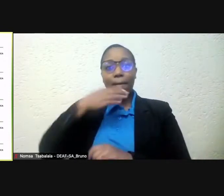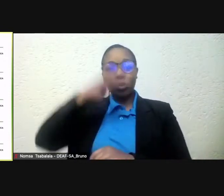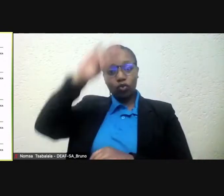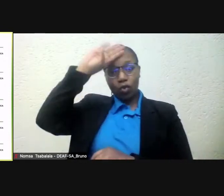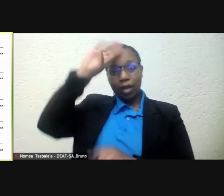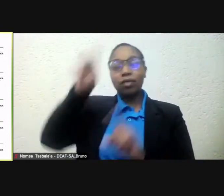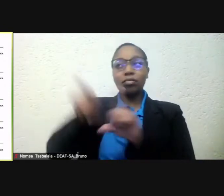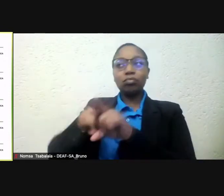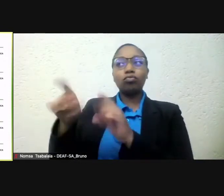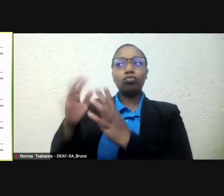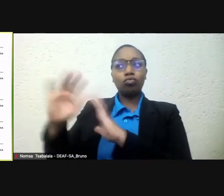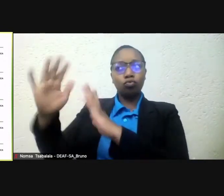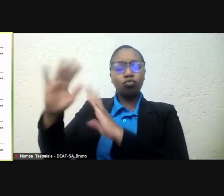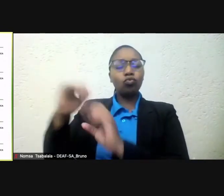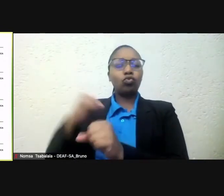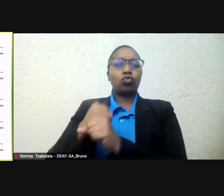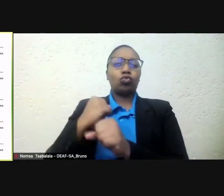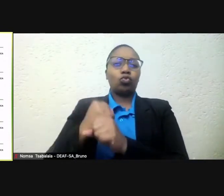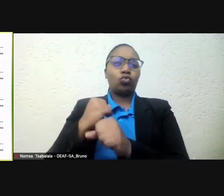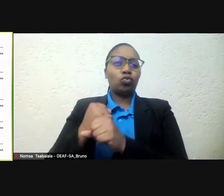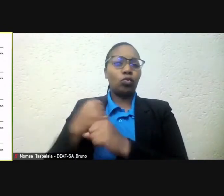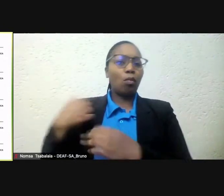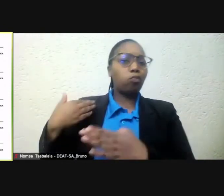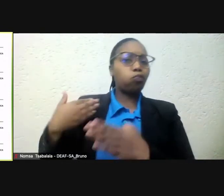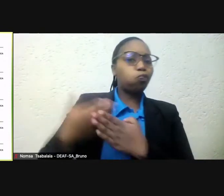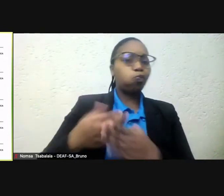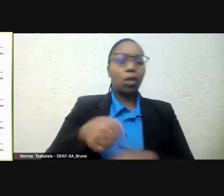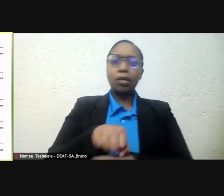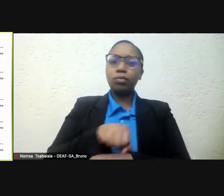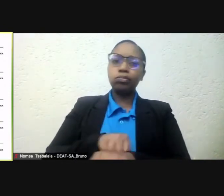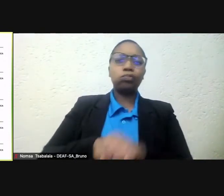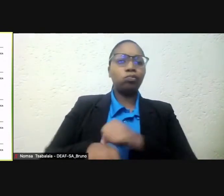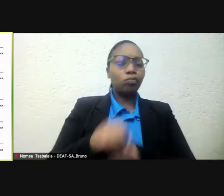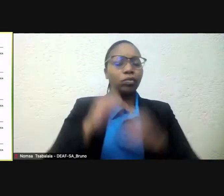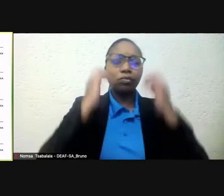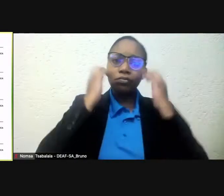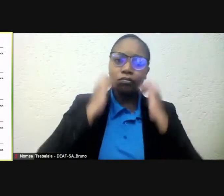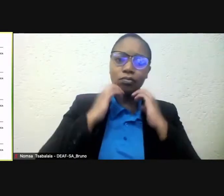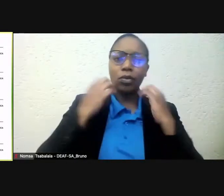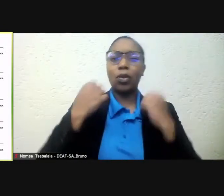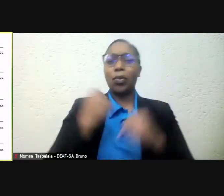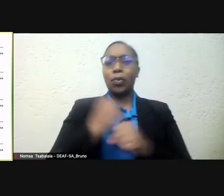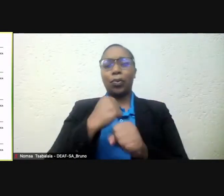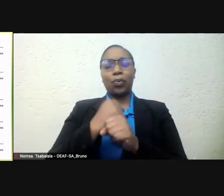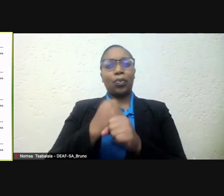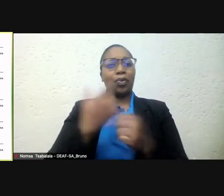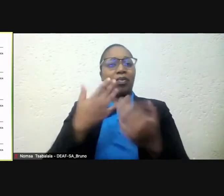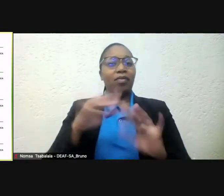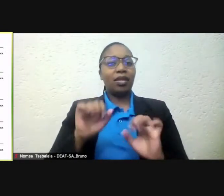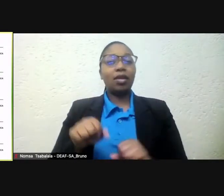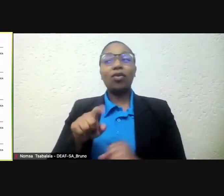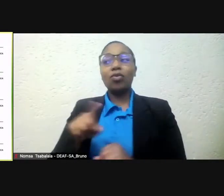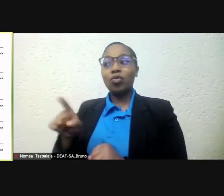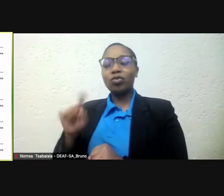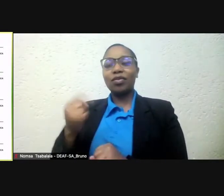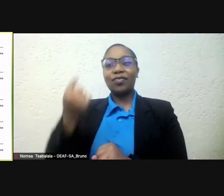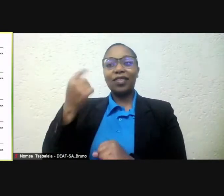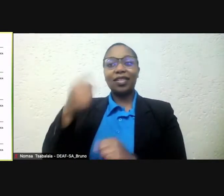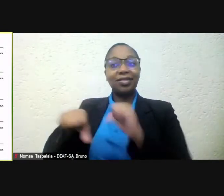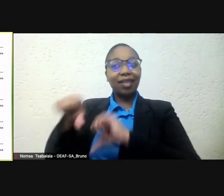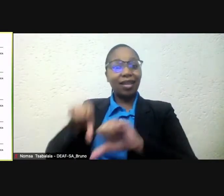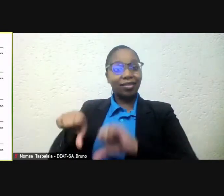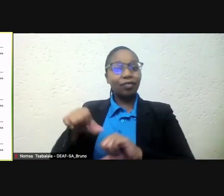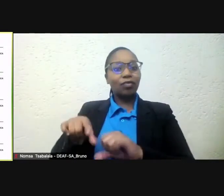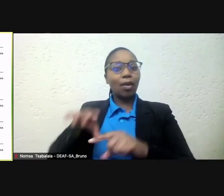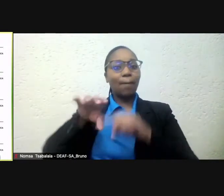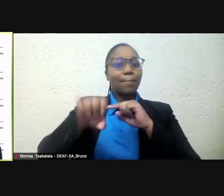hard work, while these were the scientists who first discovered and reported this variant,